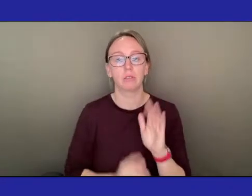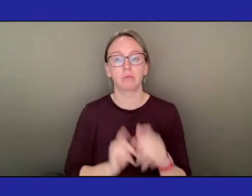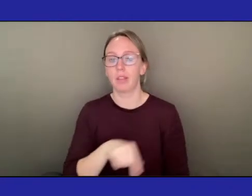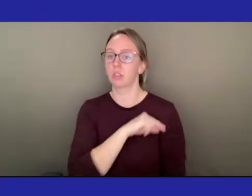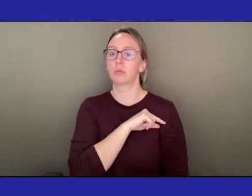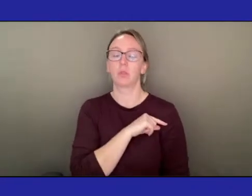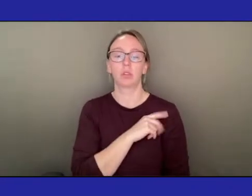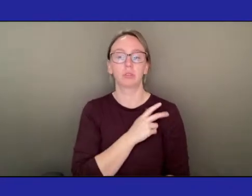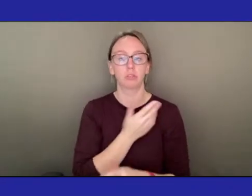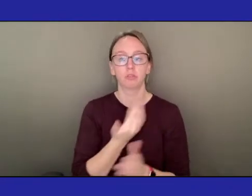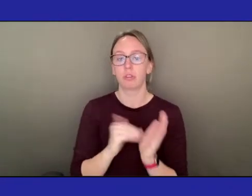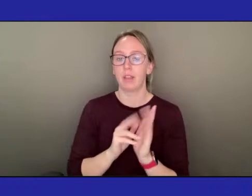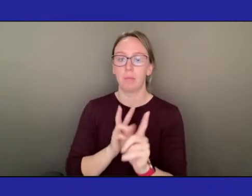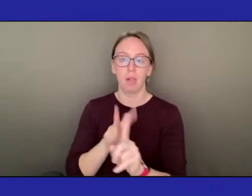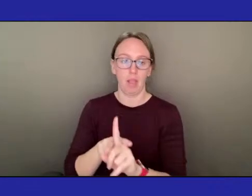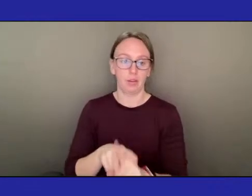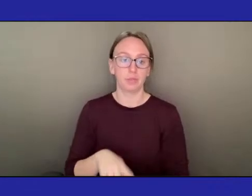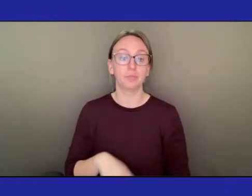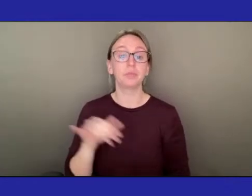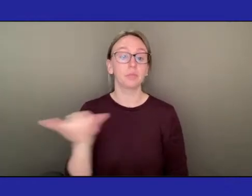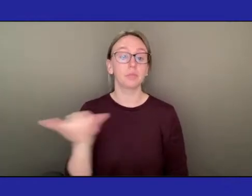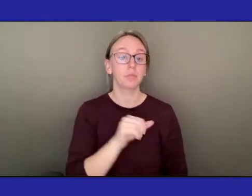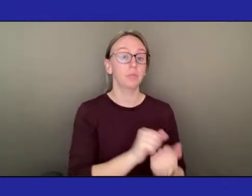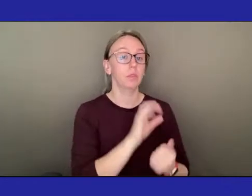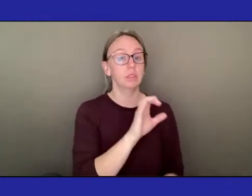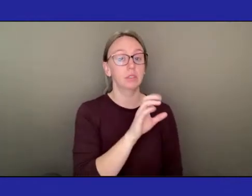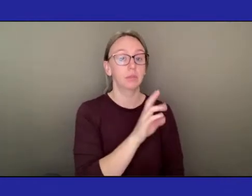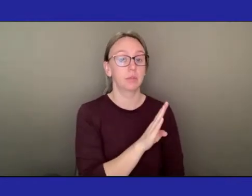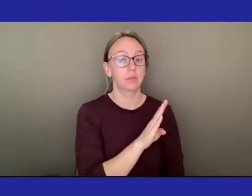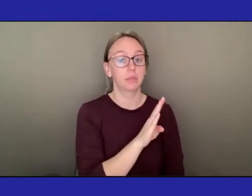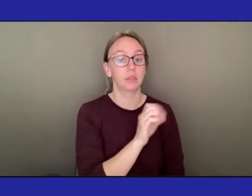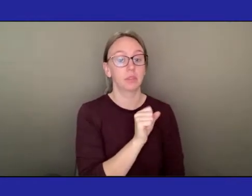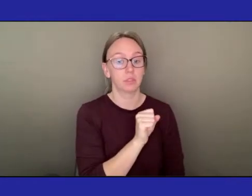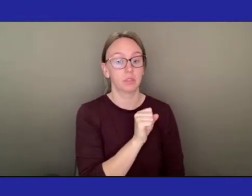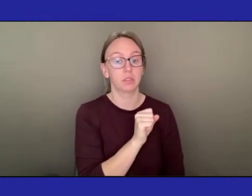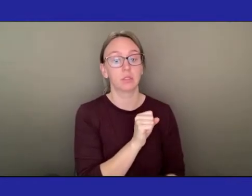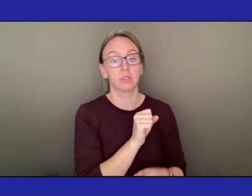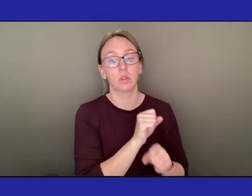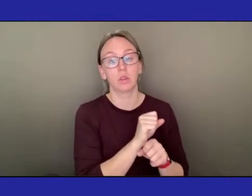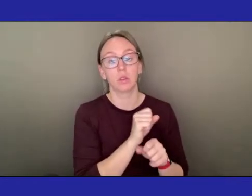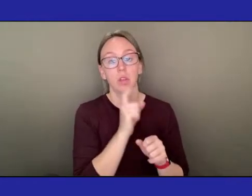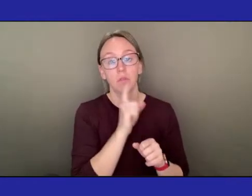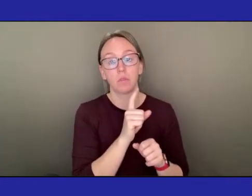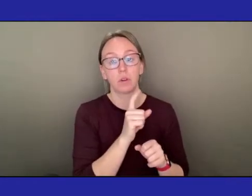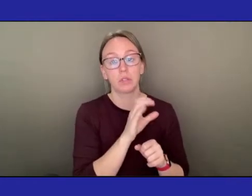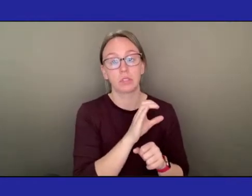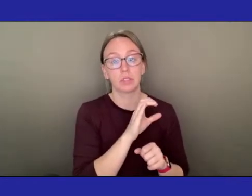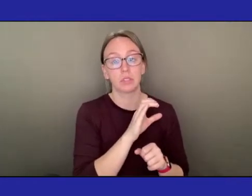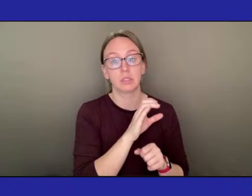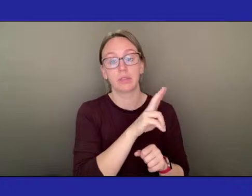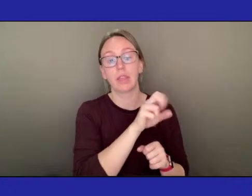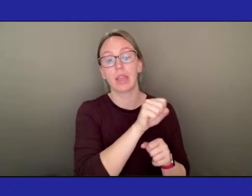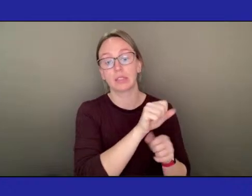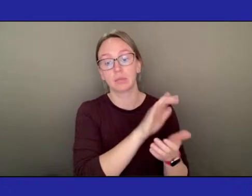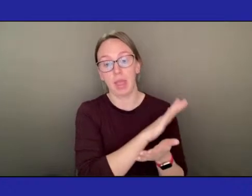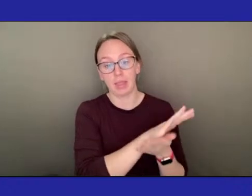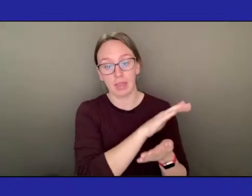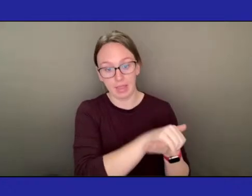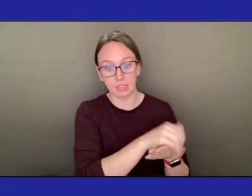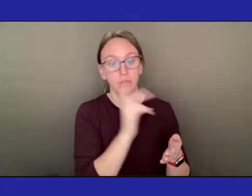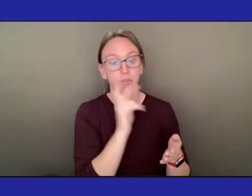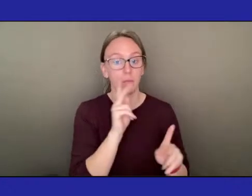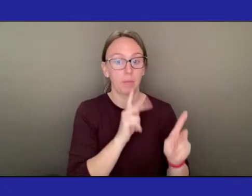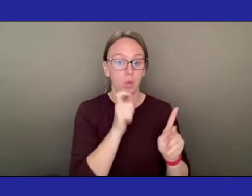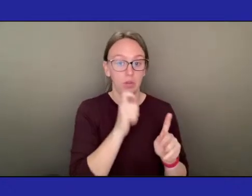We're also working with CVS, reminders on the CVS packets for people who need to redetermine. There